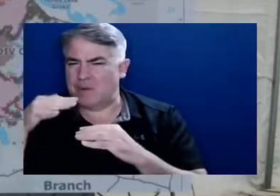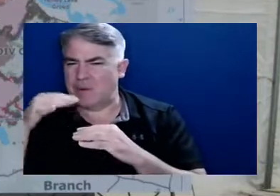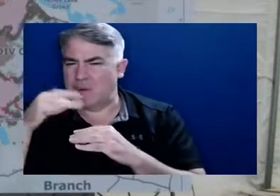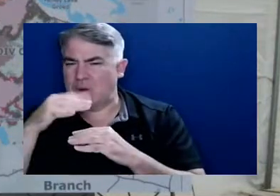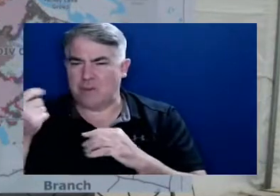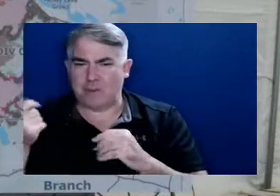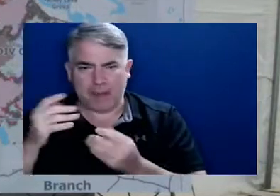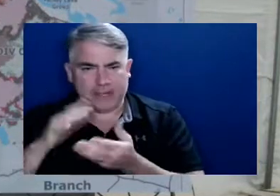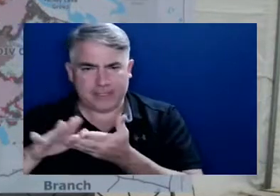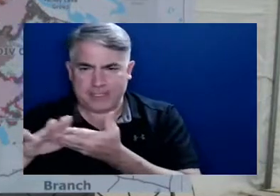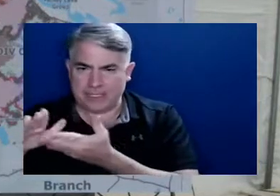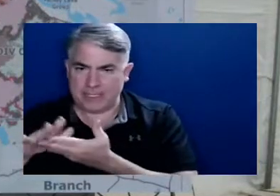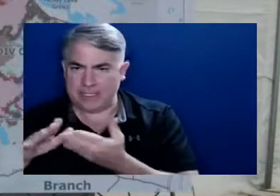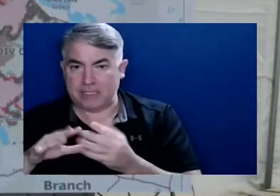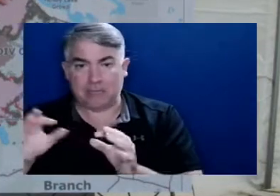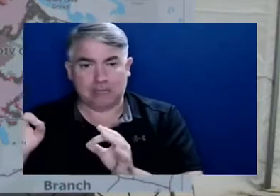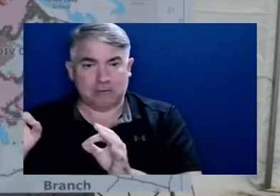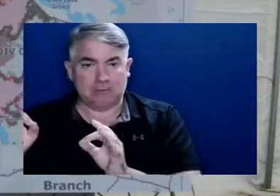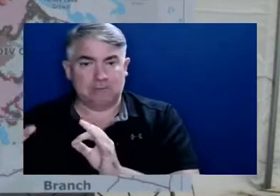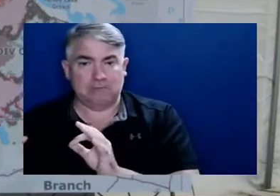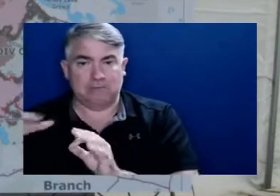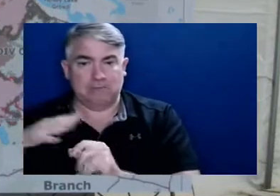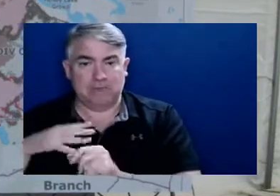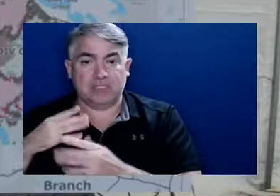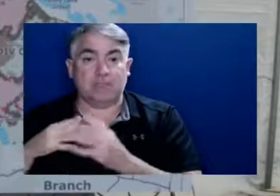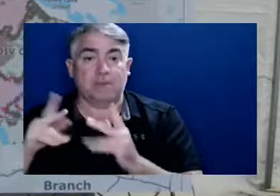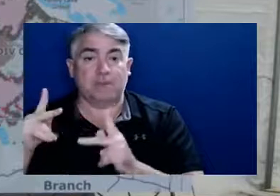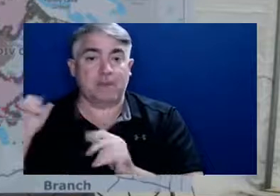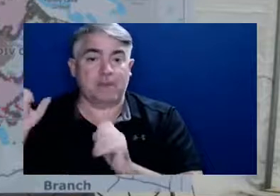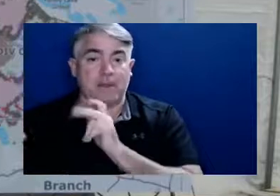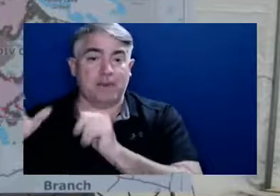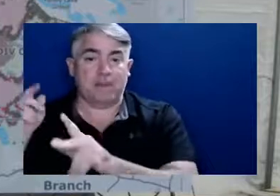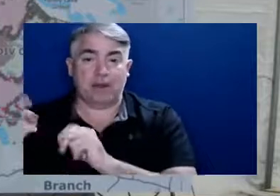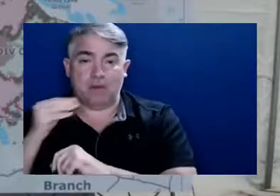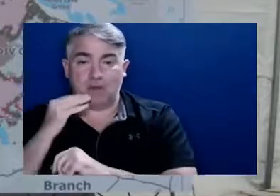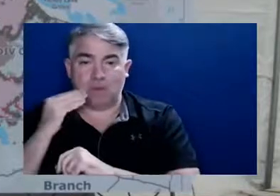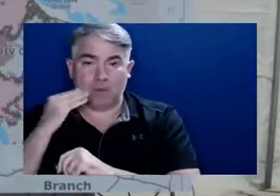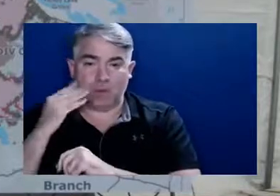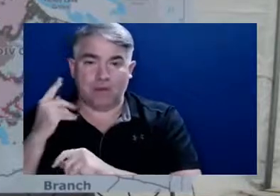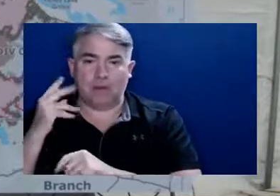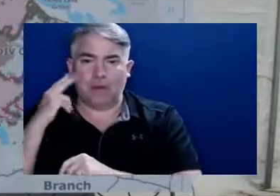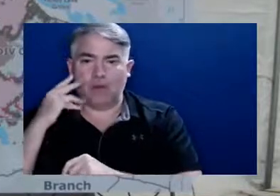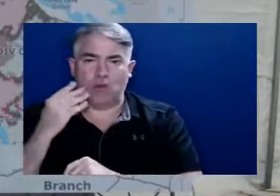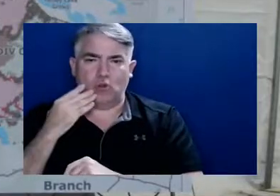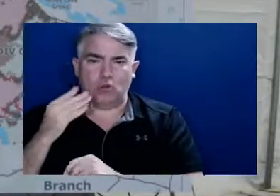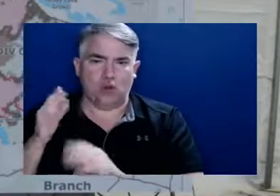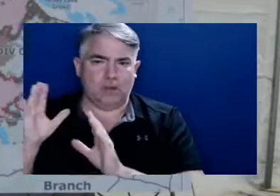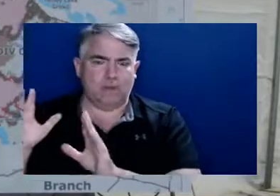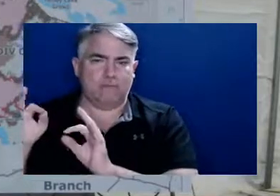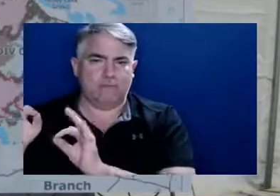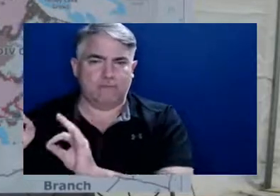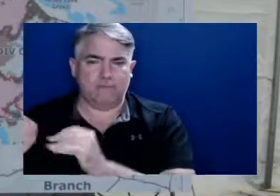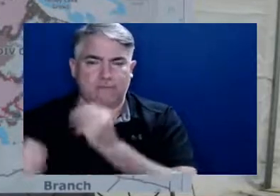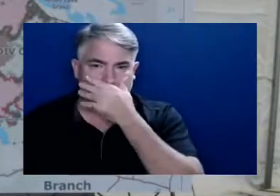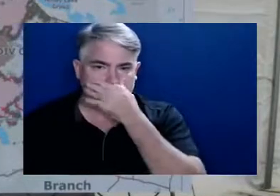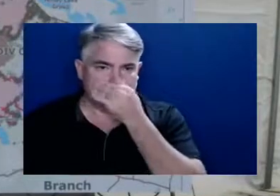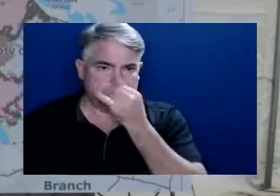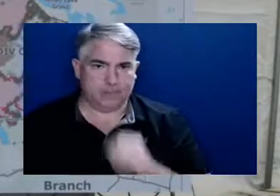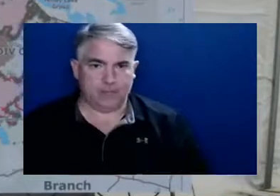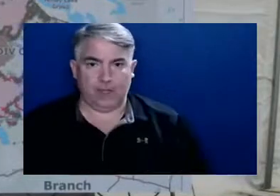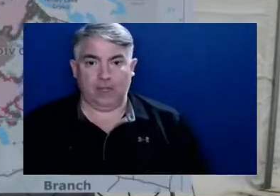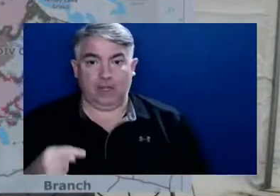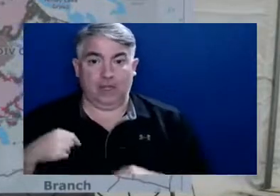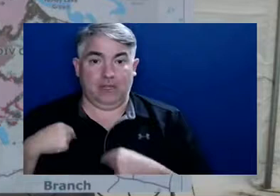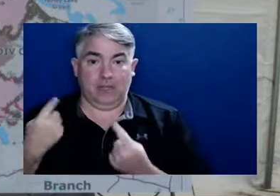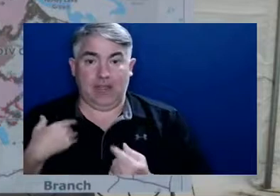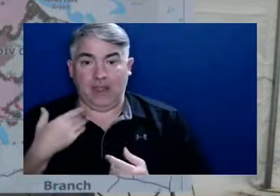Some repopulations have been moving forward, so we're looking really good there. Just because we got some good progress up here, I want to reiterate,